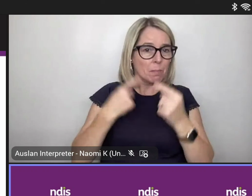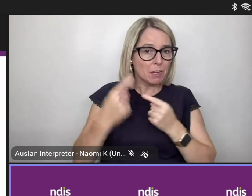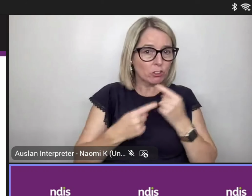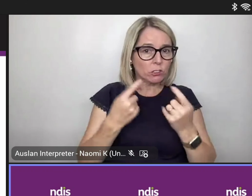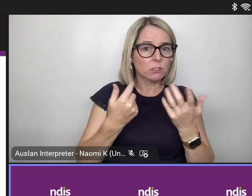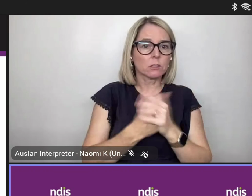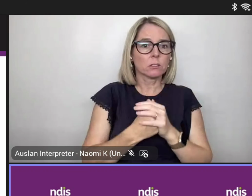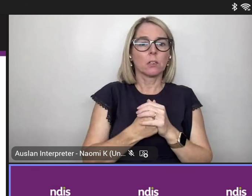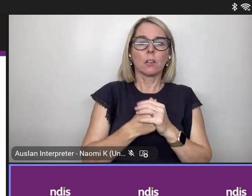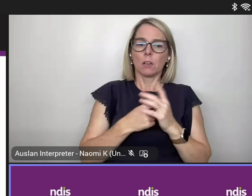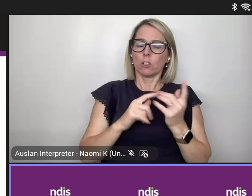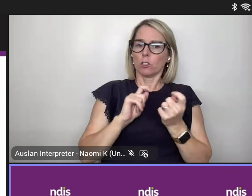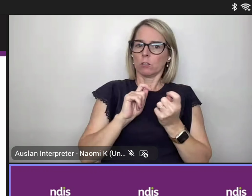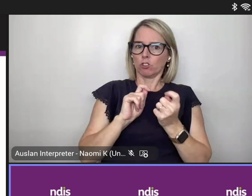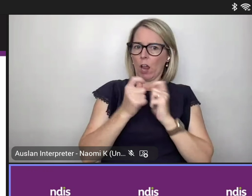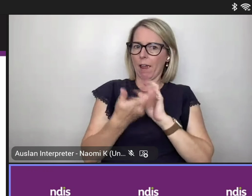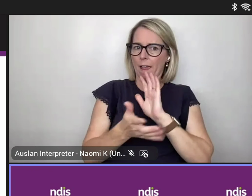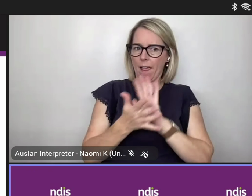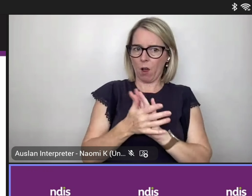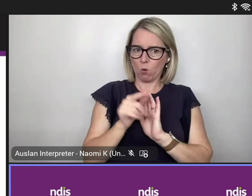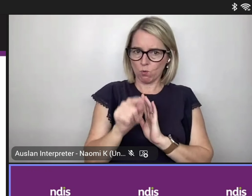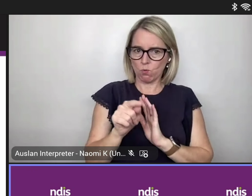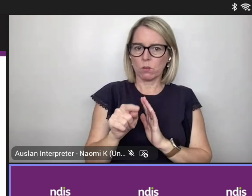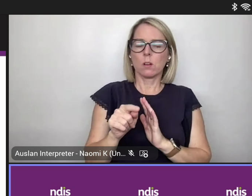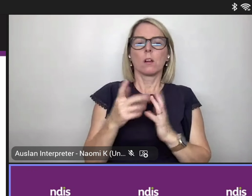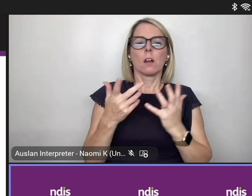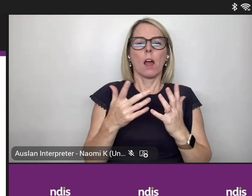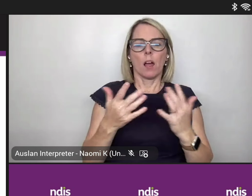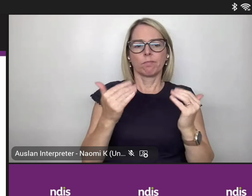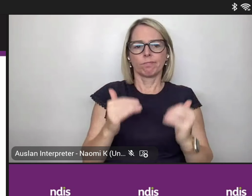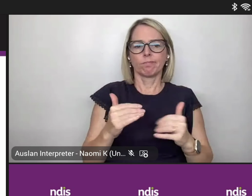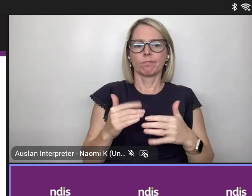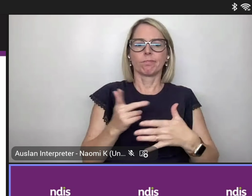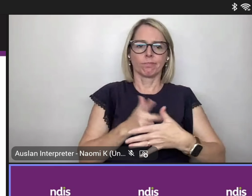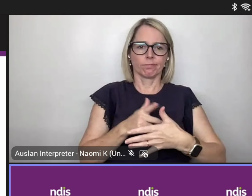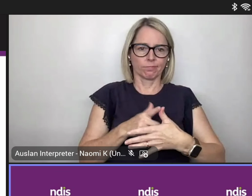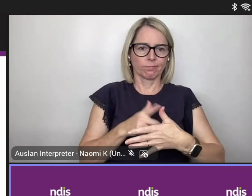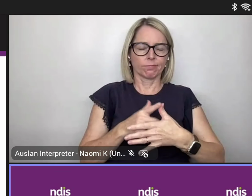of impairments, and the frequently asked questions about